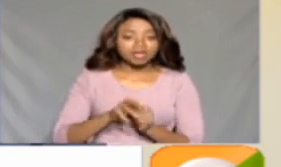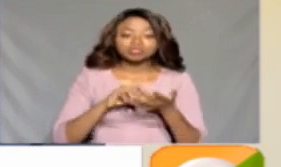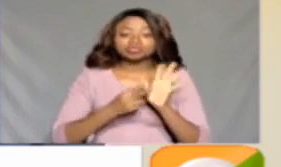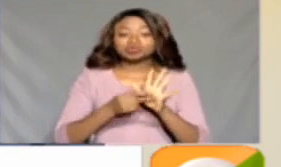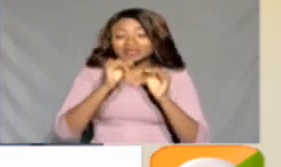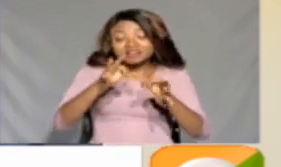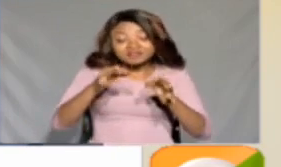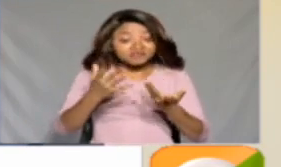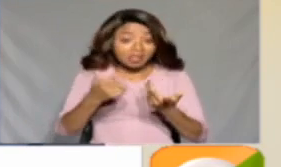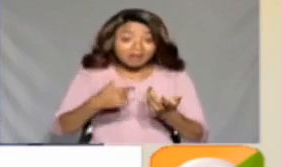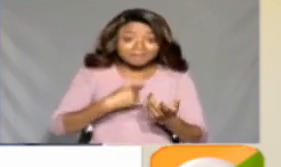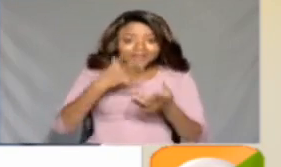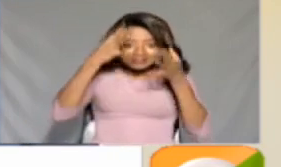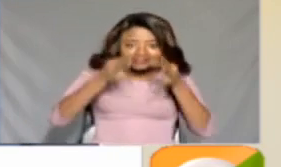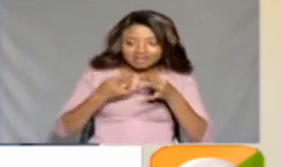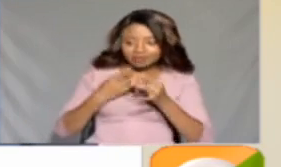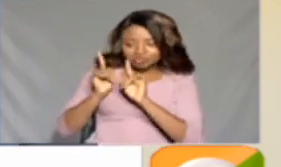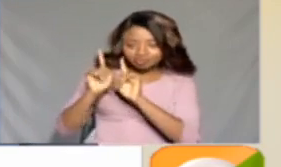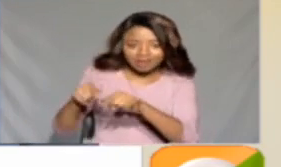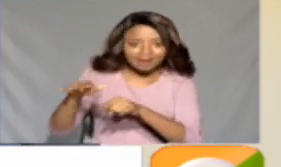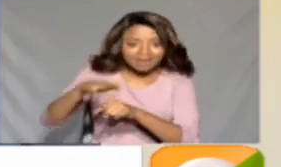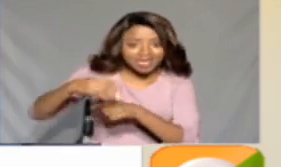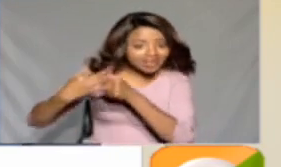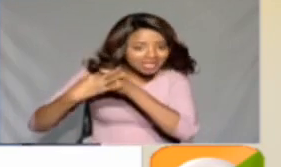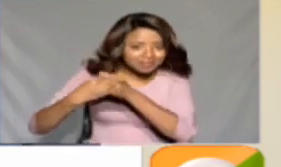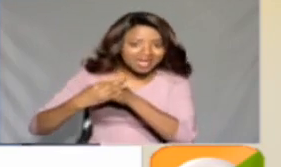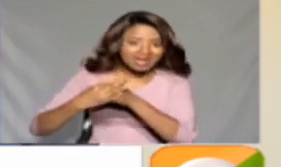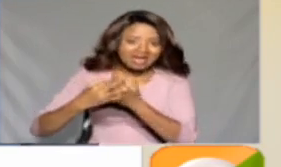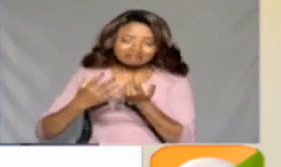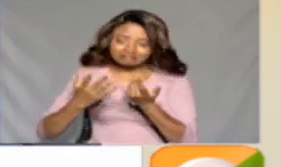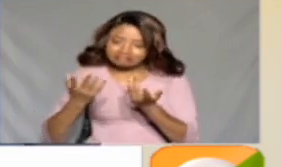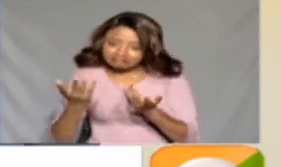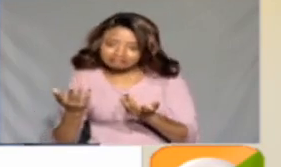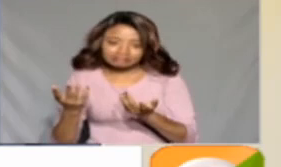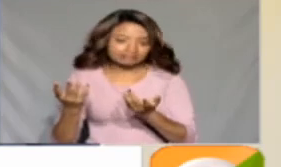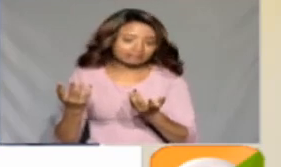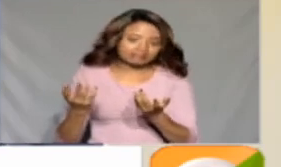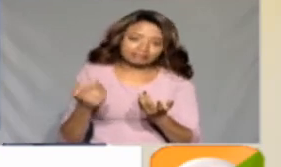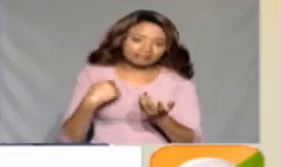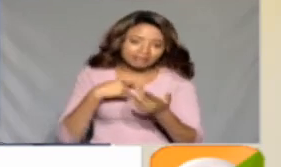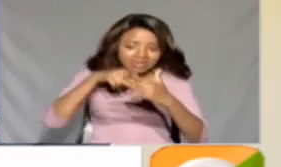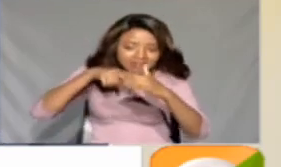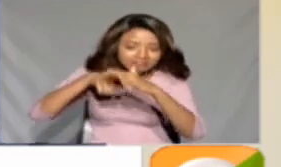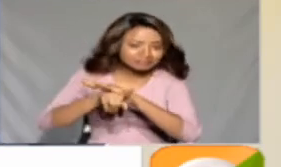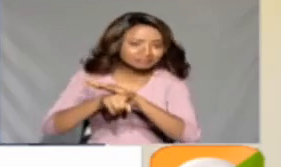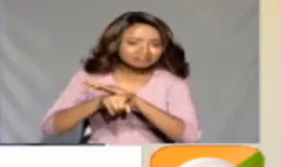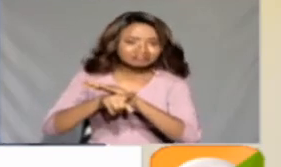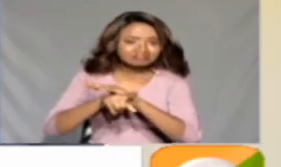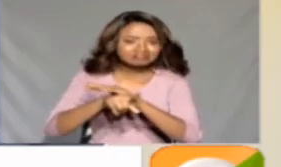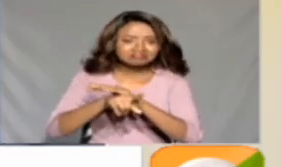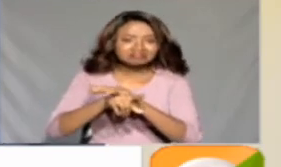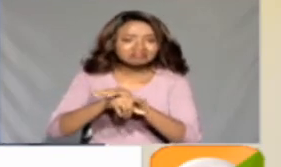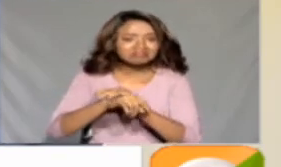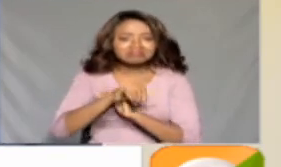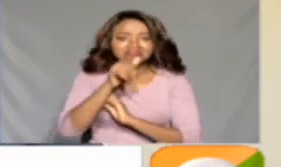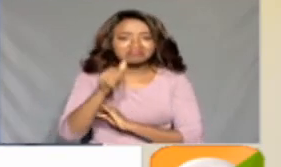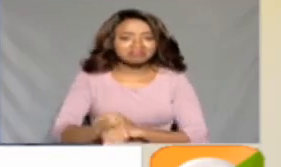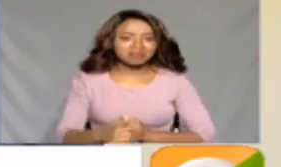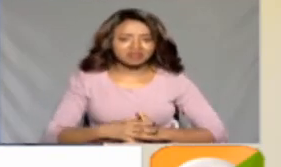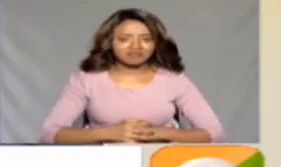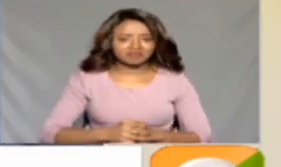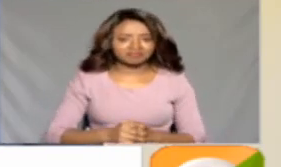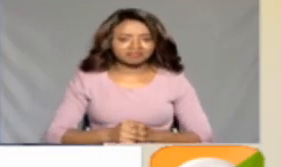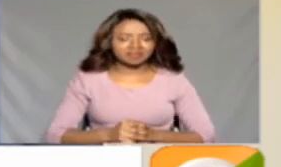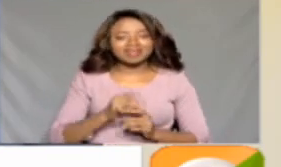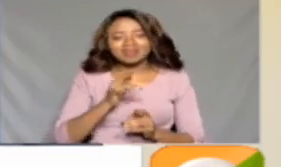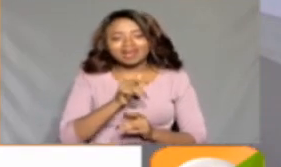Whether I decide to go to the field or not, that's neither here nor there, because I've not gone to any of the other by-elections in which Jubilee has